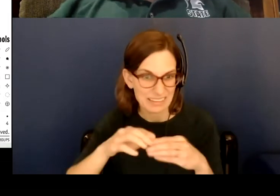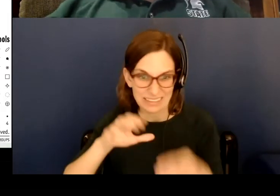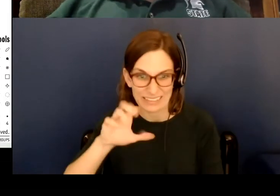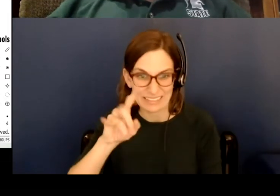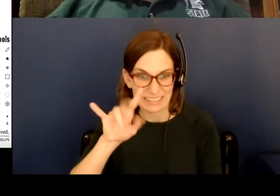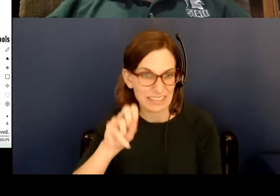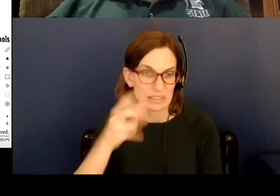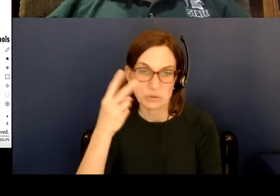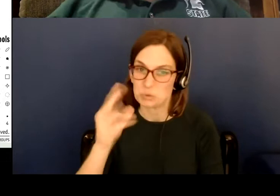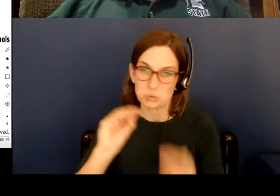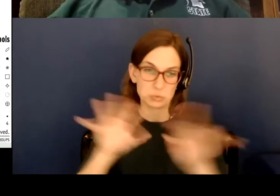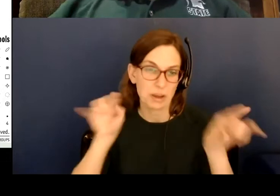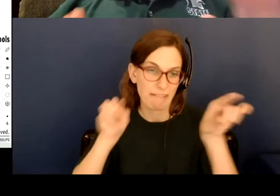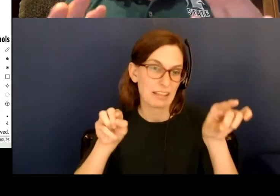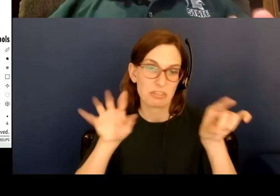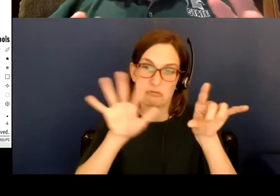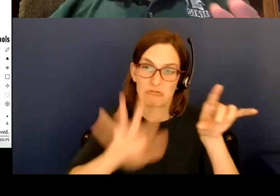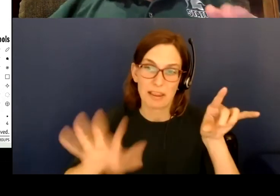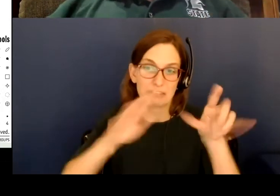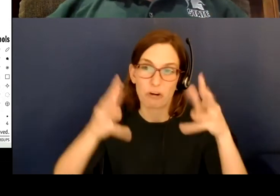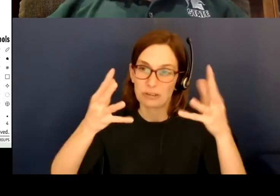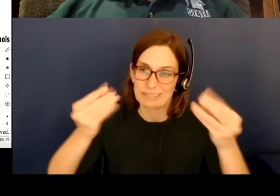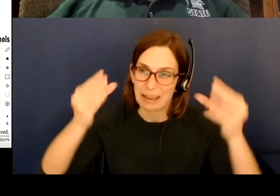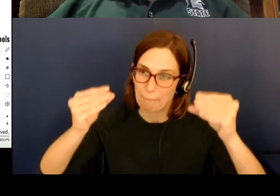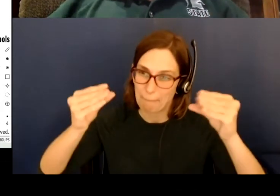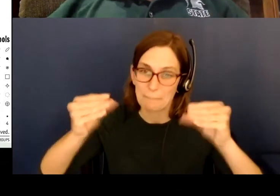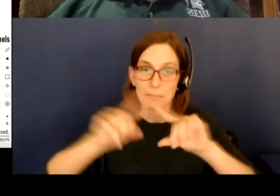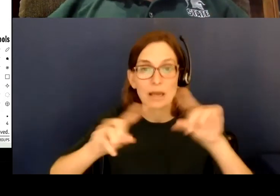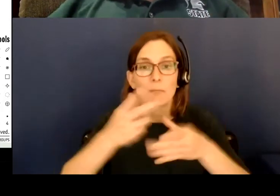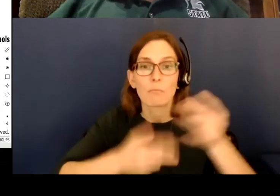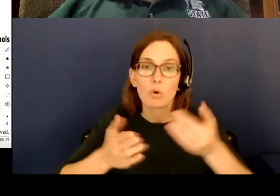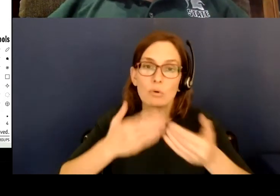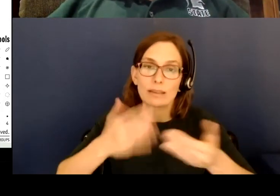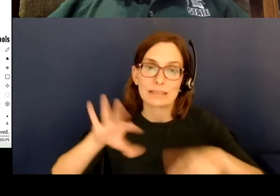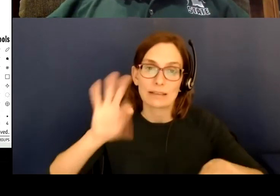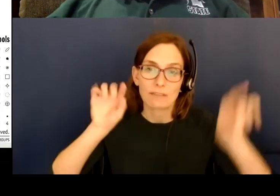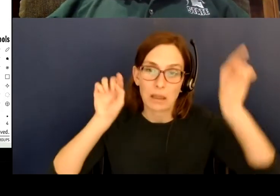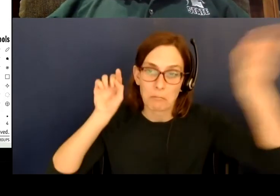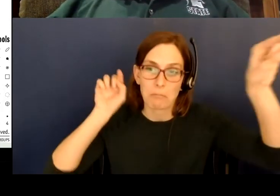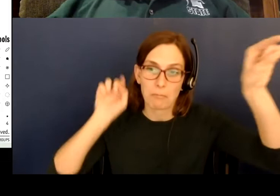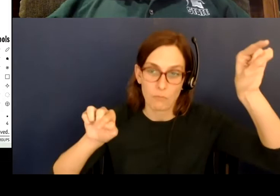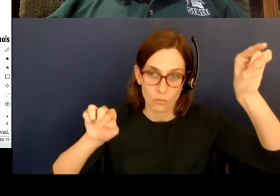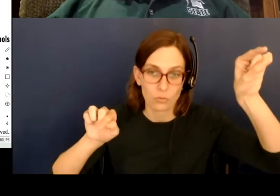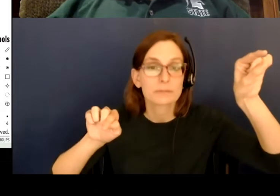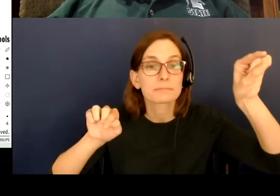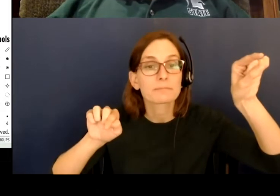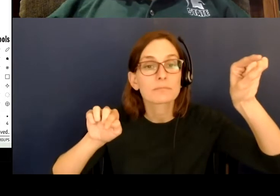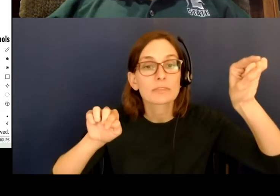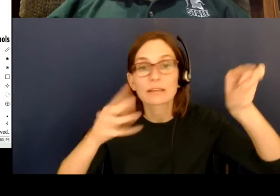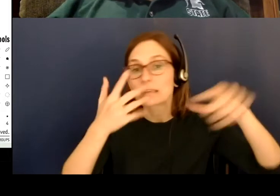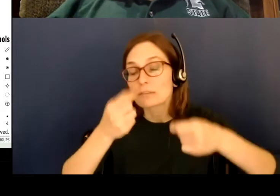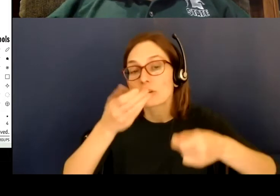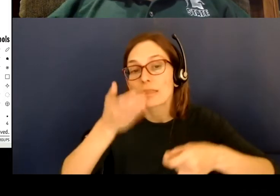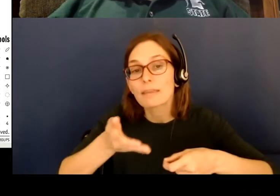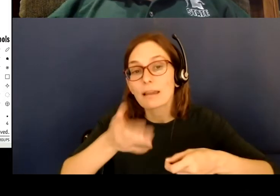second magnitude stars. Everything is dim, but they're both easily findable using Pegasus's pointers. And what's interesting in Cetus is